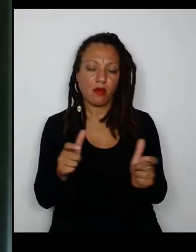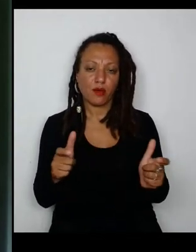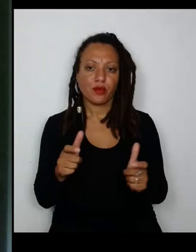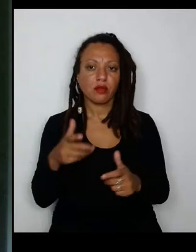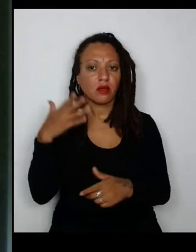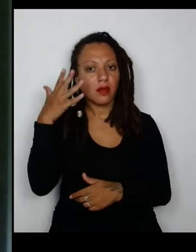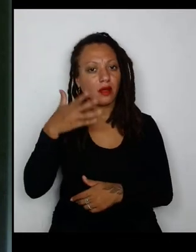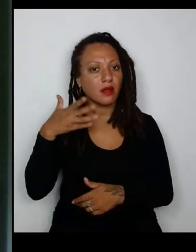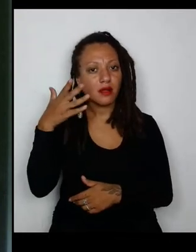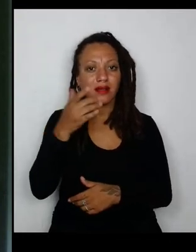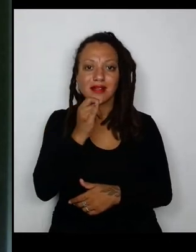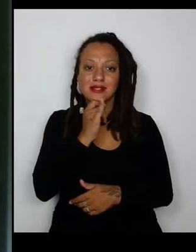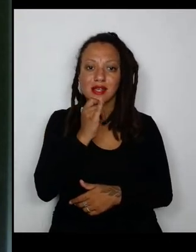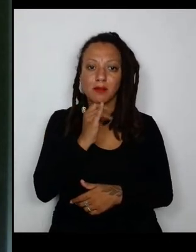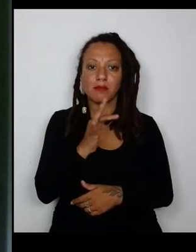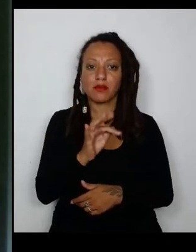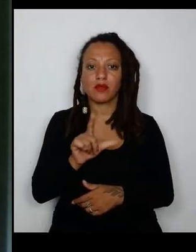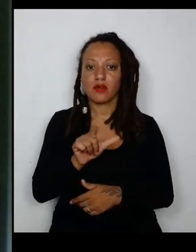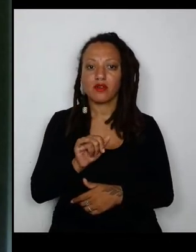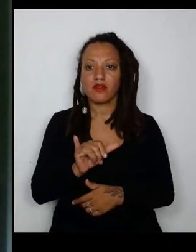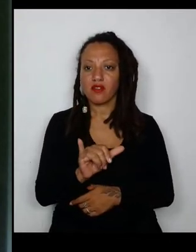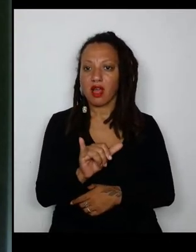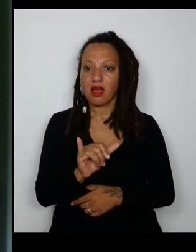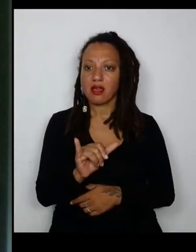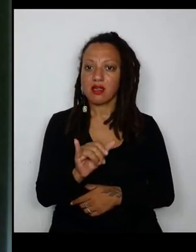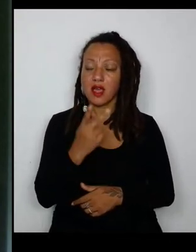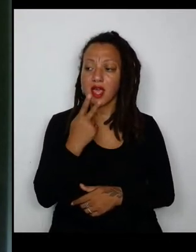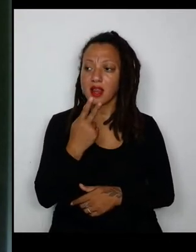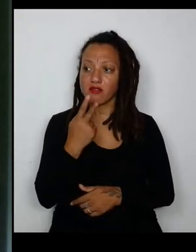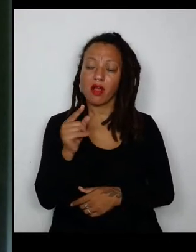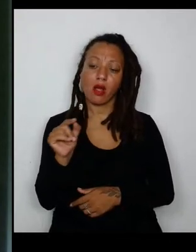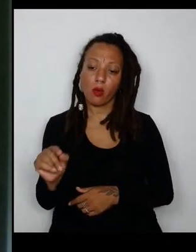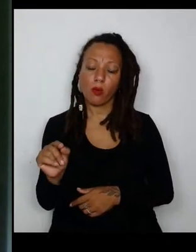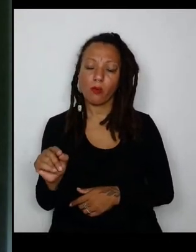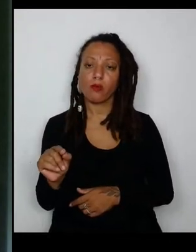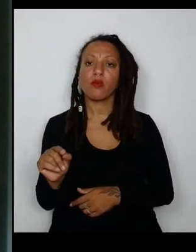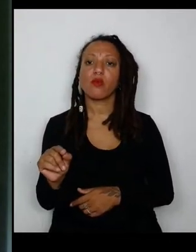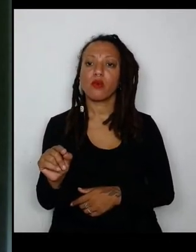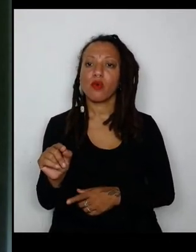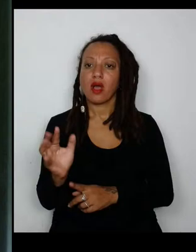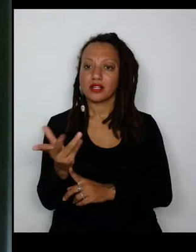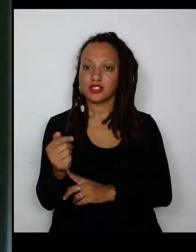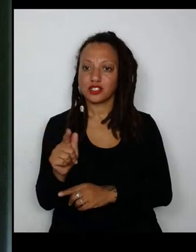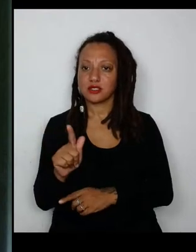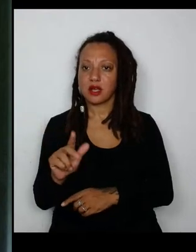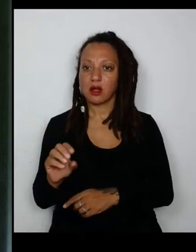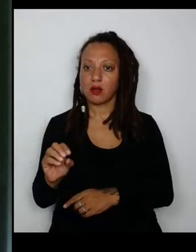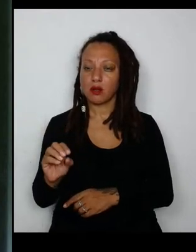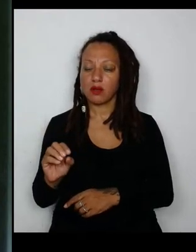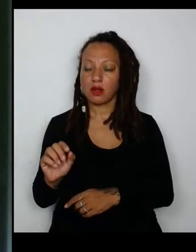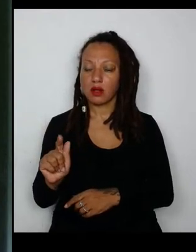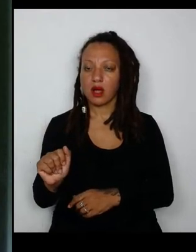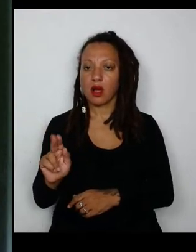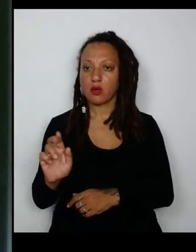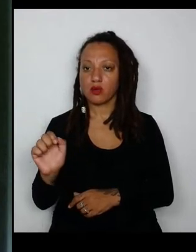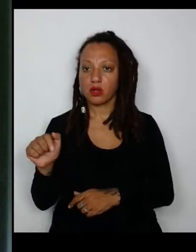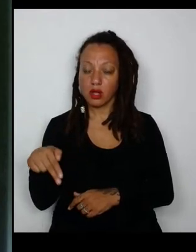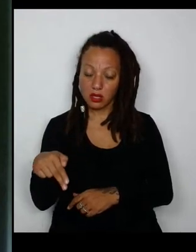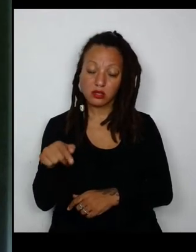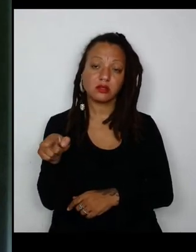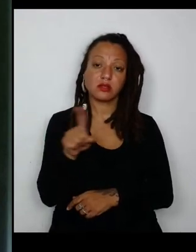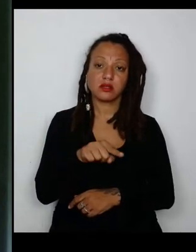gauguin to cezanne where cezanne was seen as authentic and sincere and gagan was seen